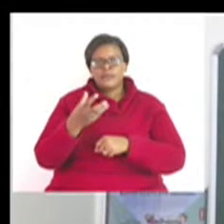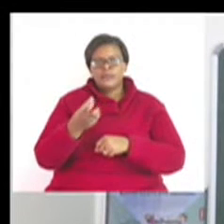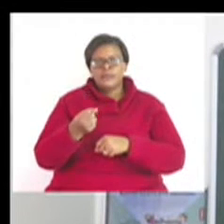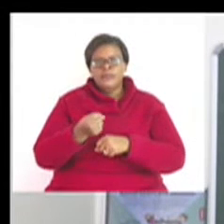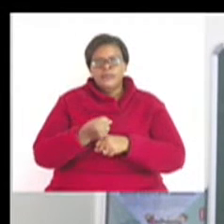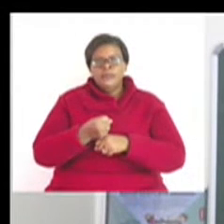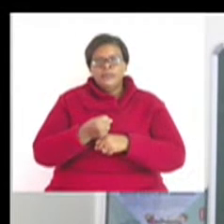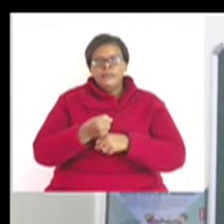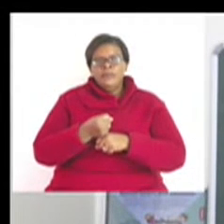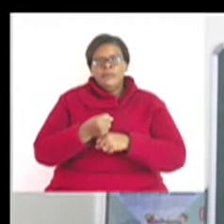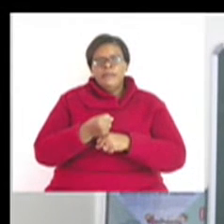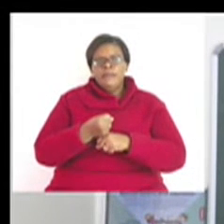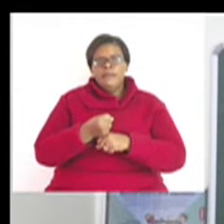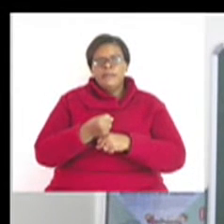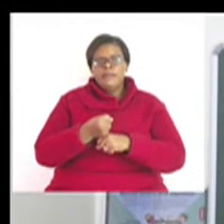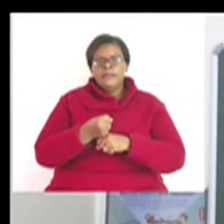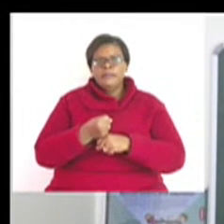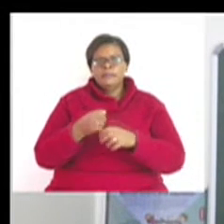composite